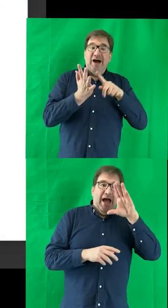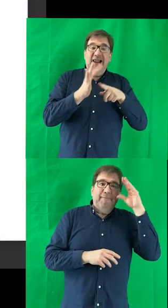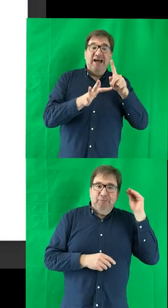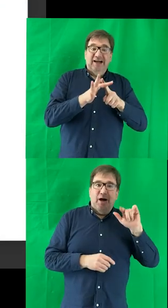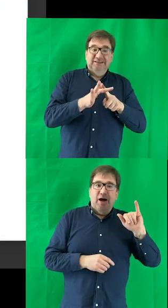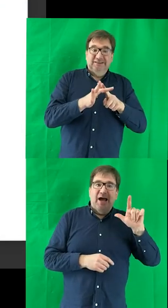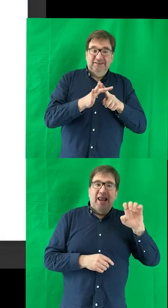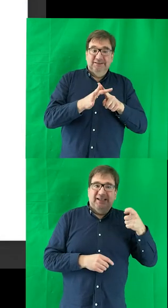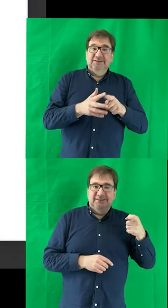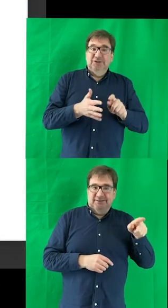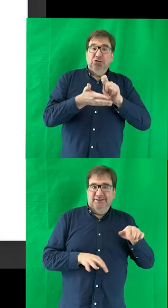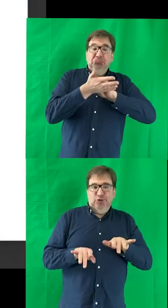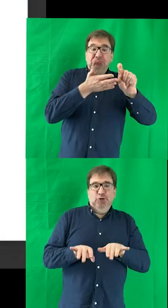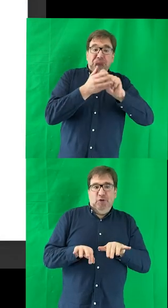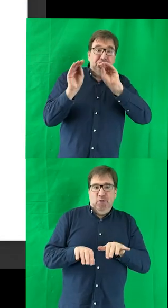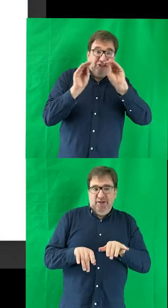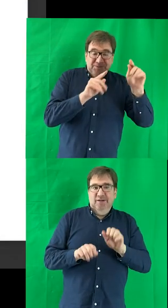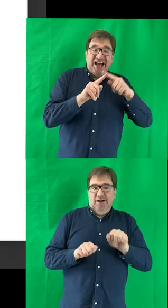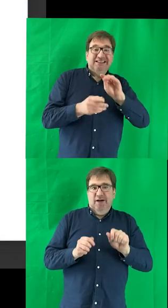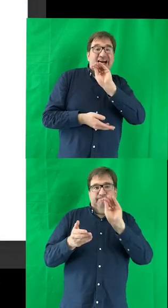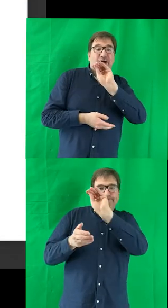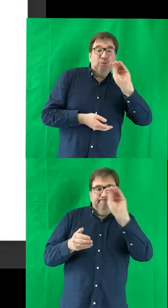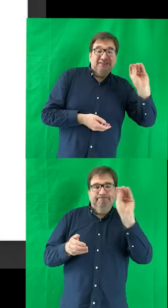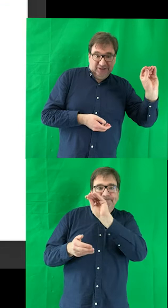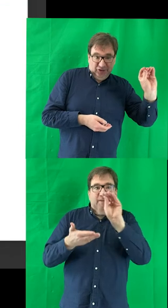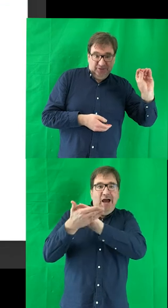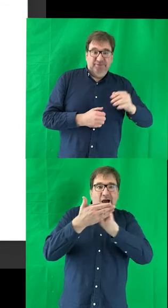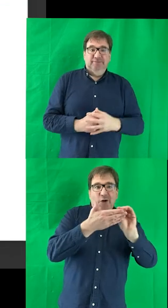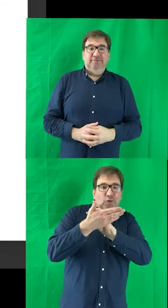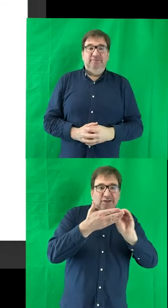ILEX, a transcription and annotation software.